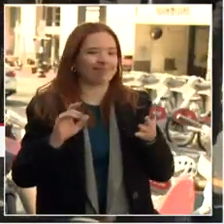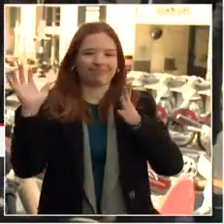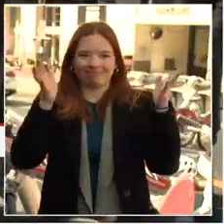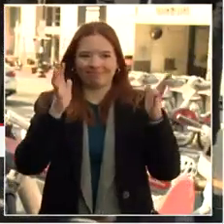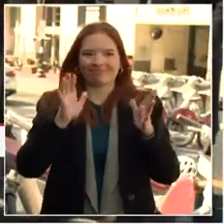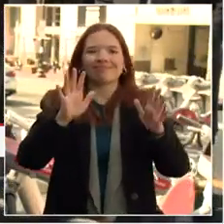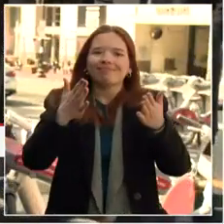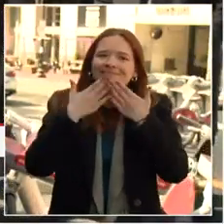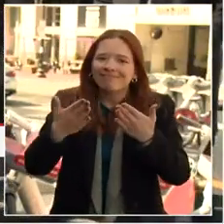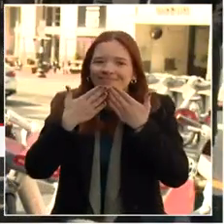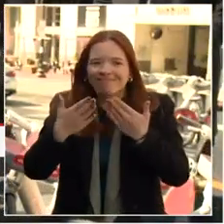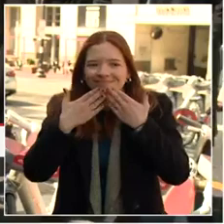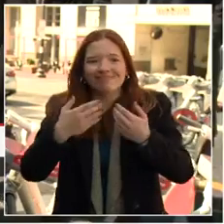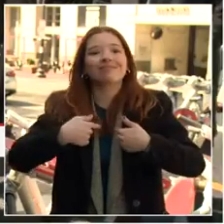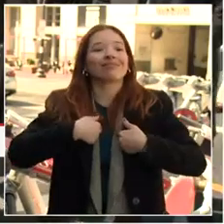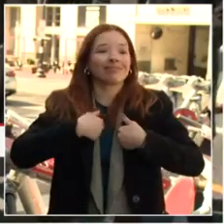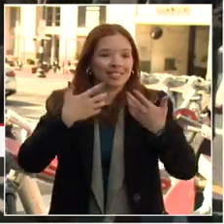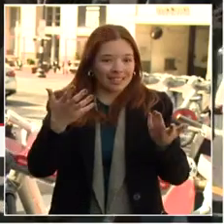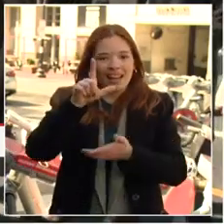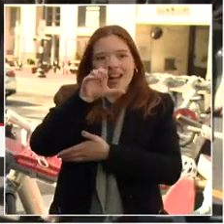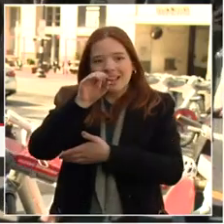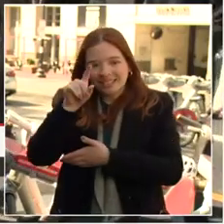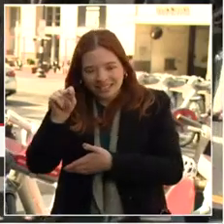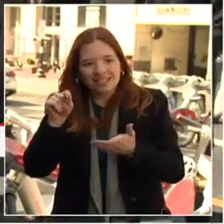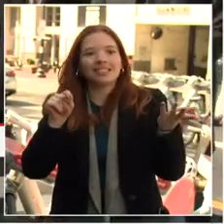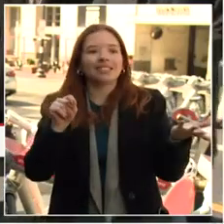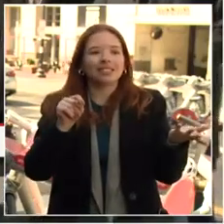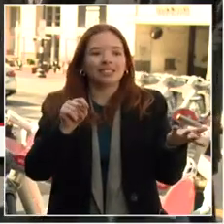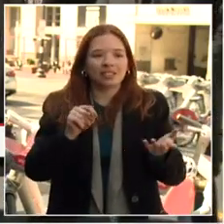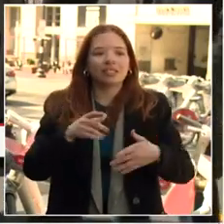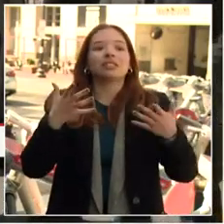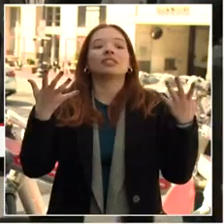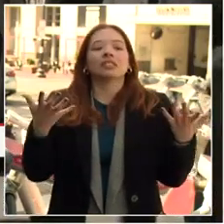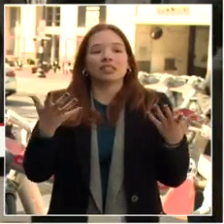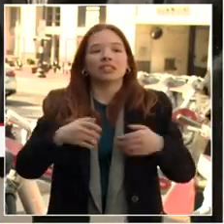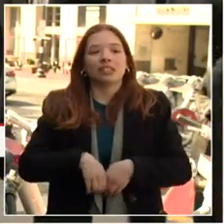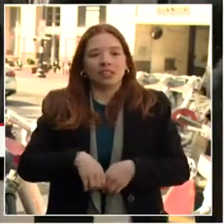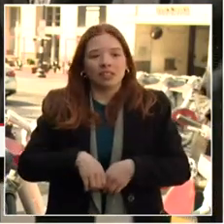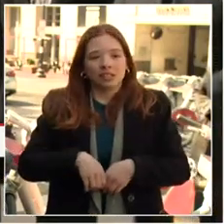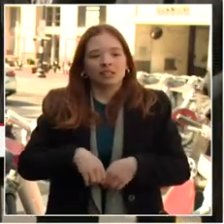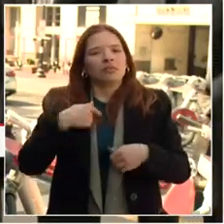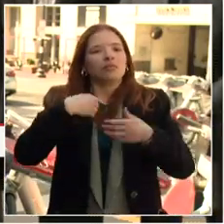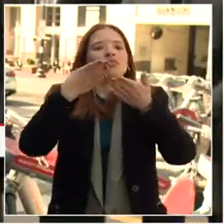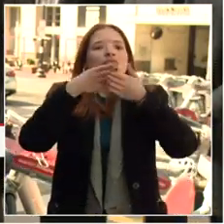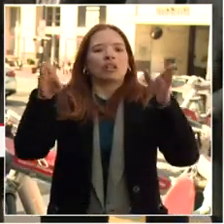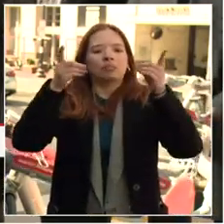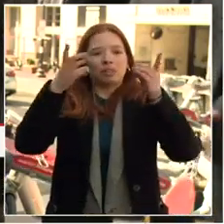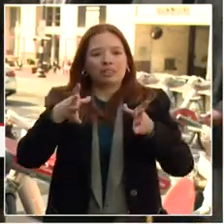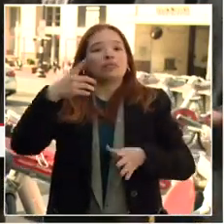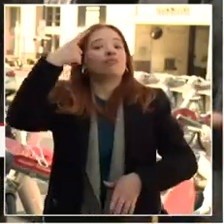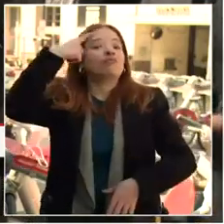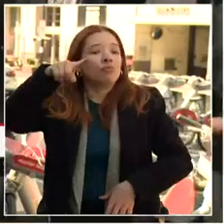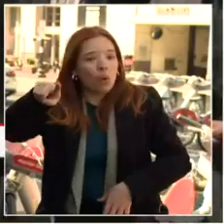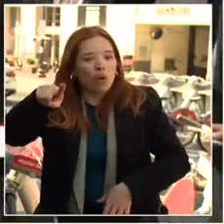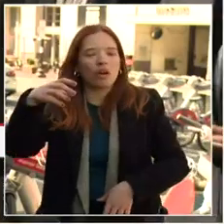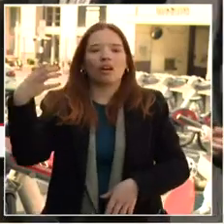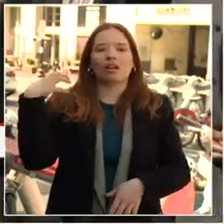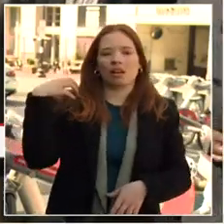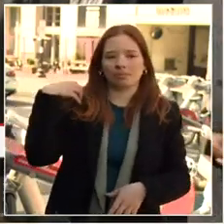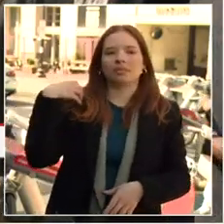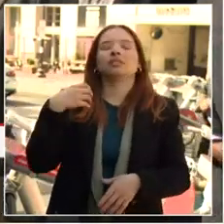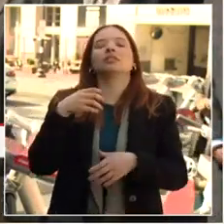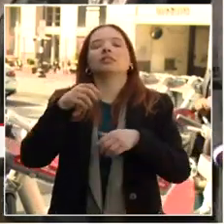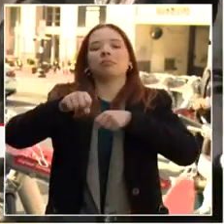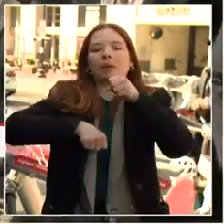Thank you, Director Lott. My name is Dominic Trebone. I am the General Manager for Capital Bike Share at Lyft. It is a pleasure to be here. This is a really